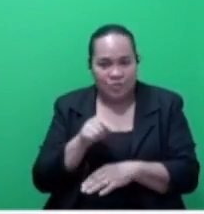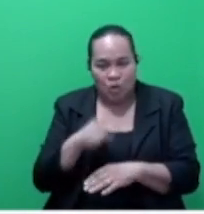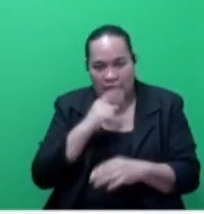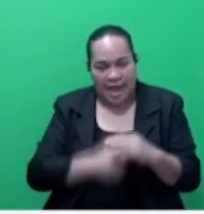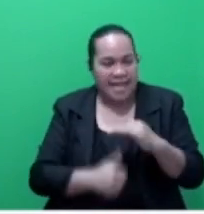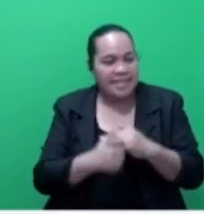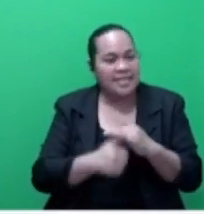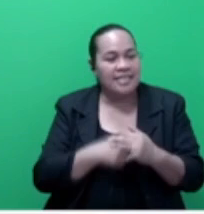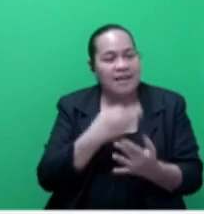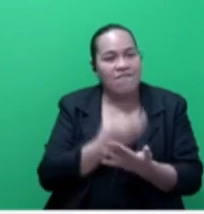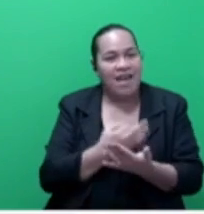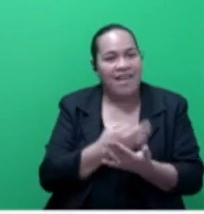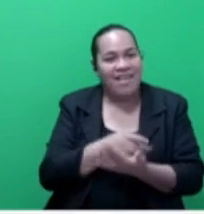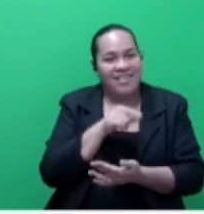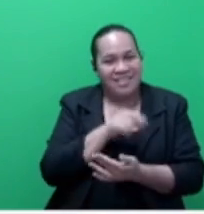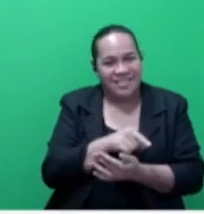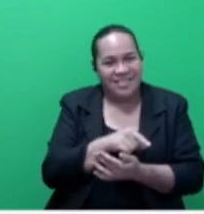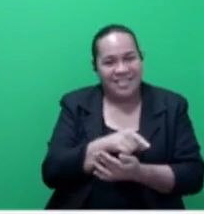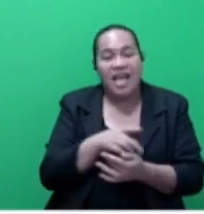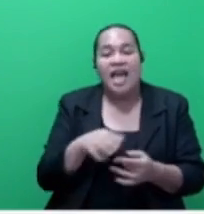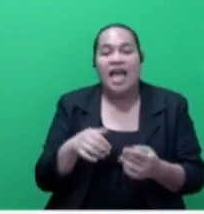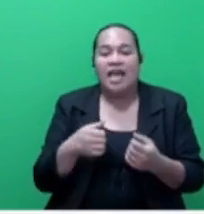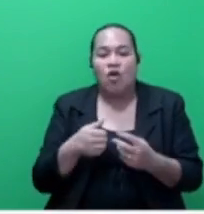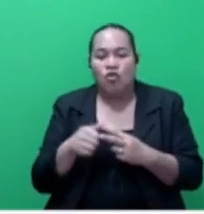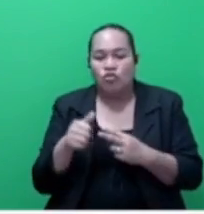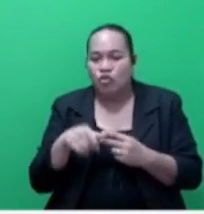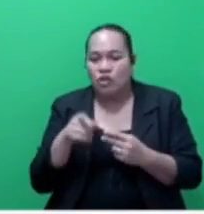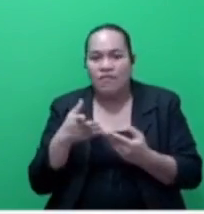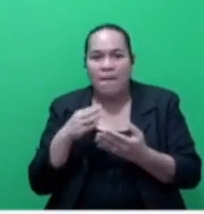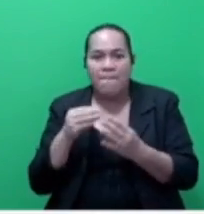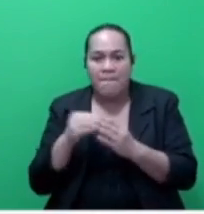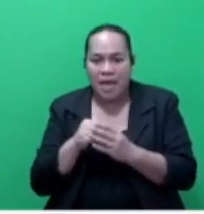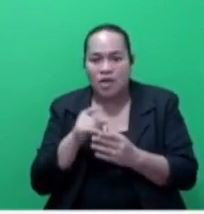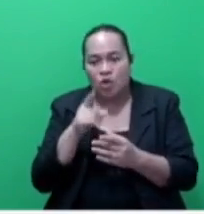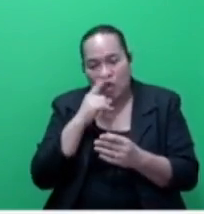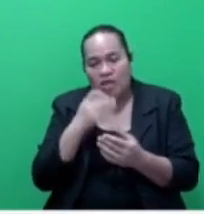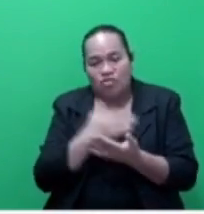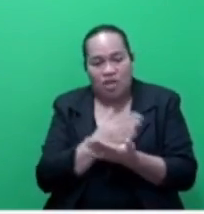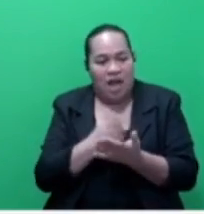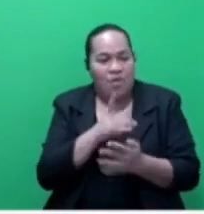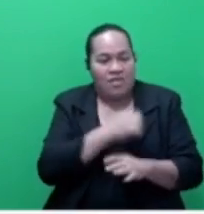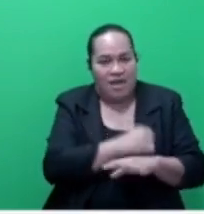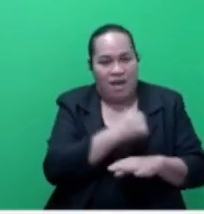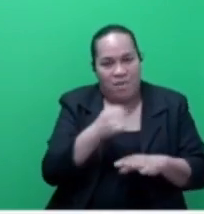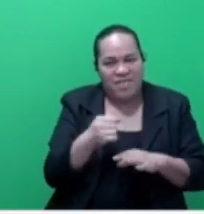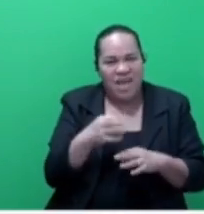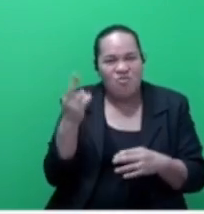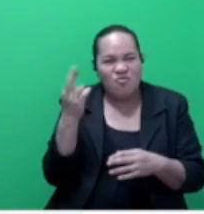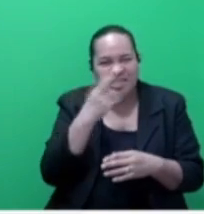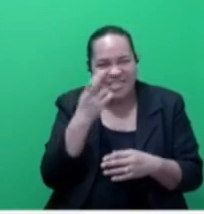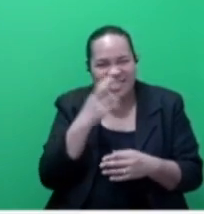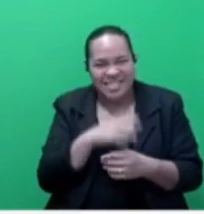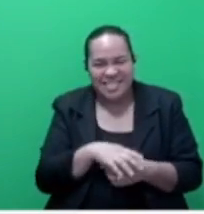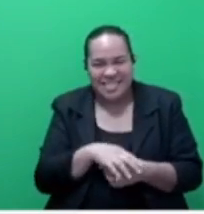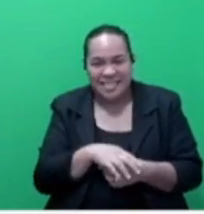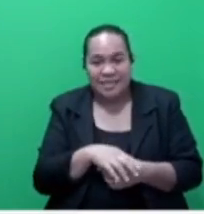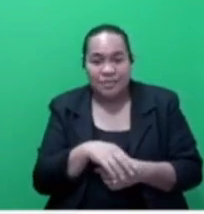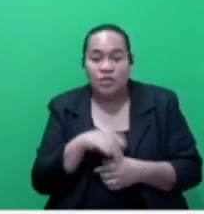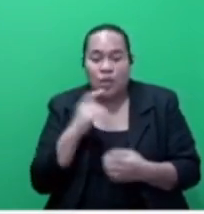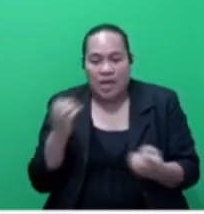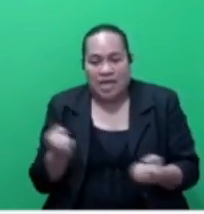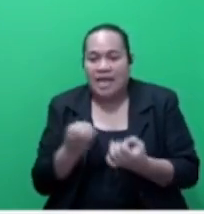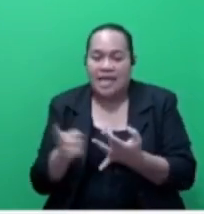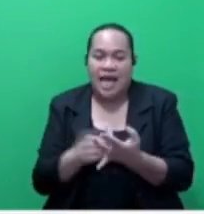finance, at the same time enable lending institutions to share part of the risk with government. And we encourage all the private sector banks to do so